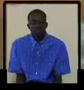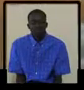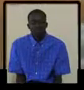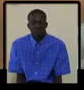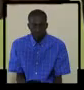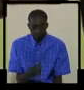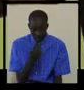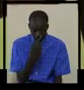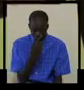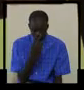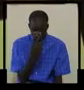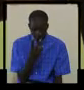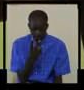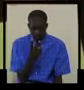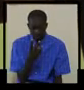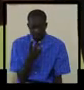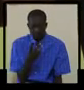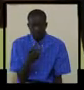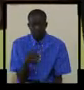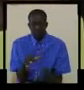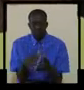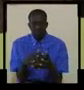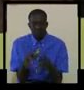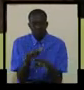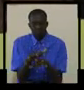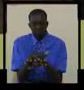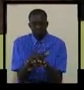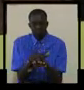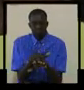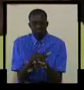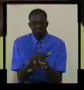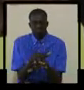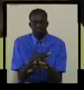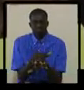Can you see? The reaction is quite slow.